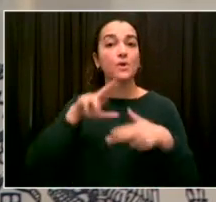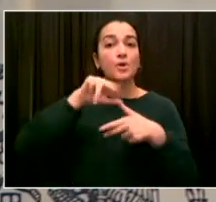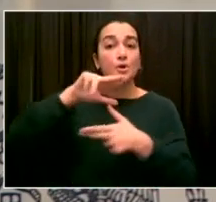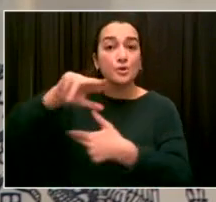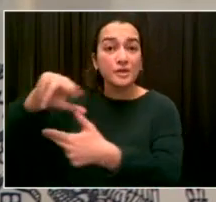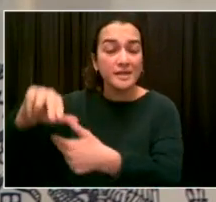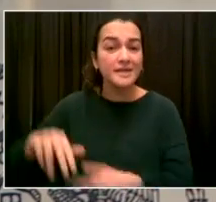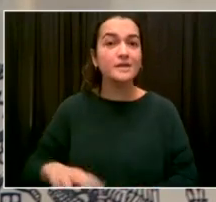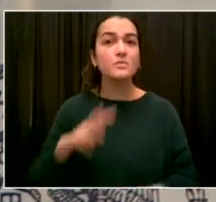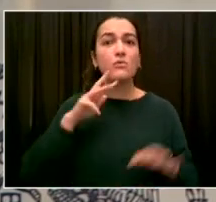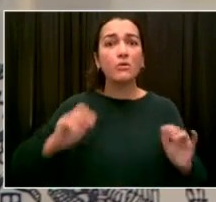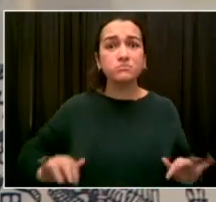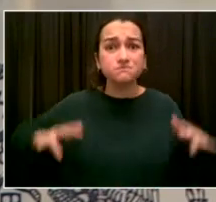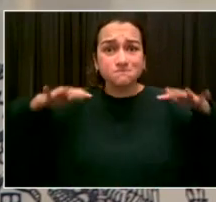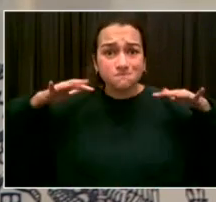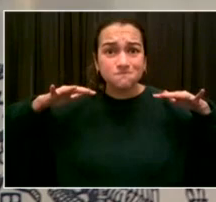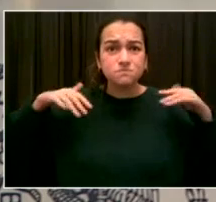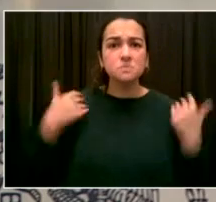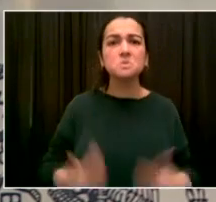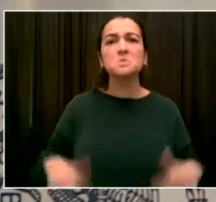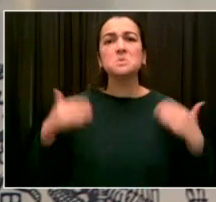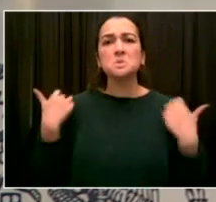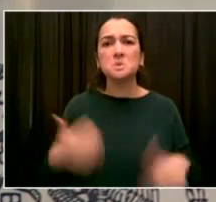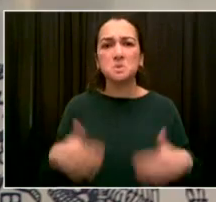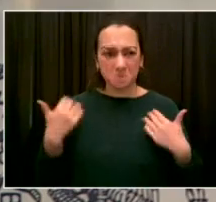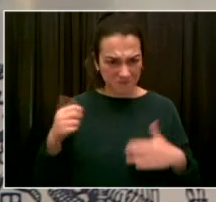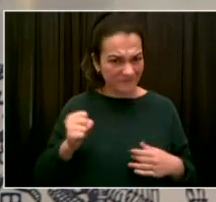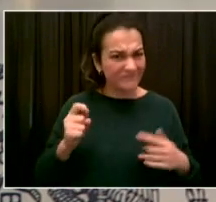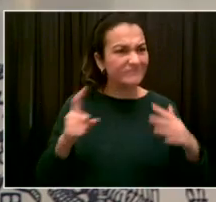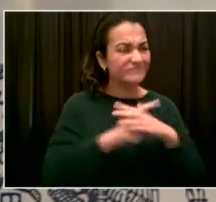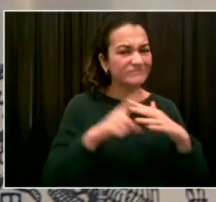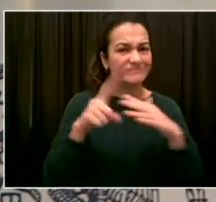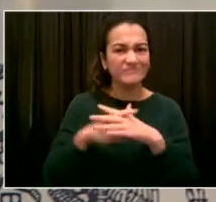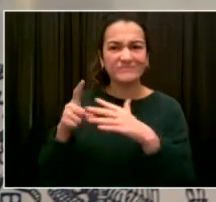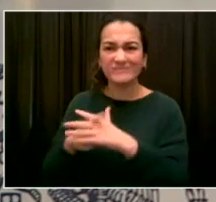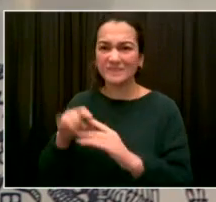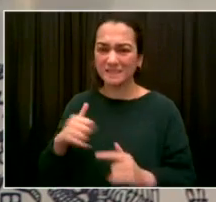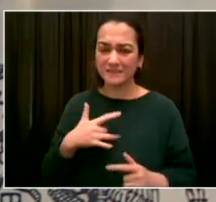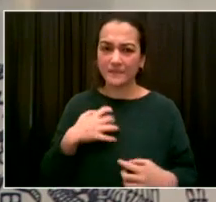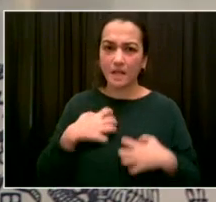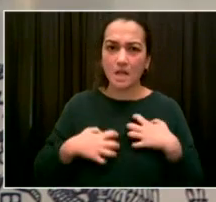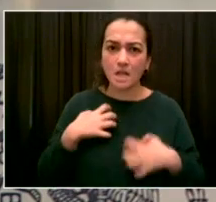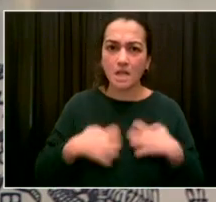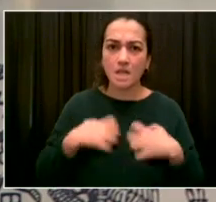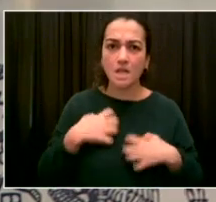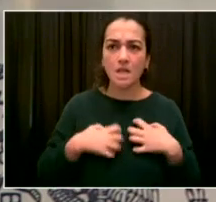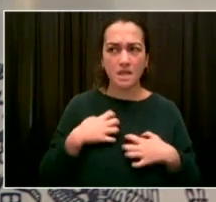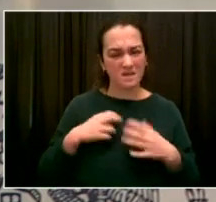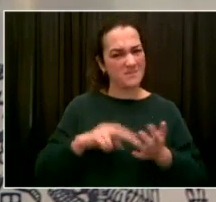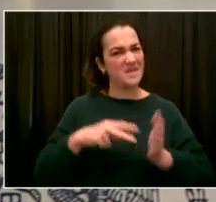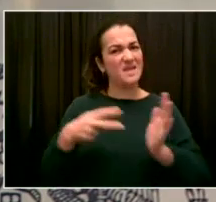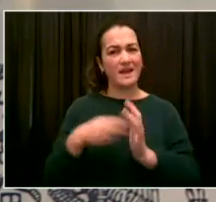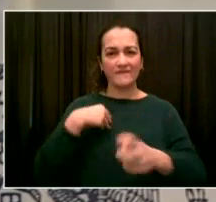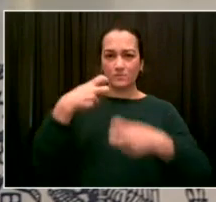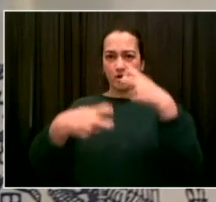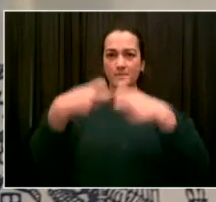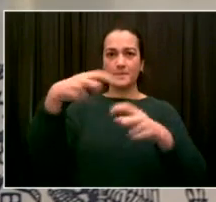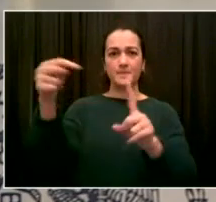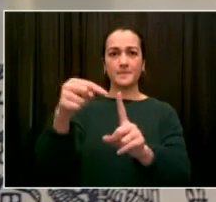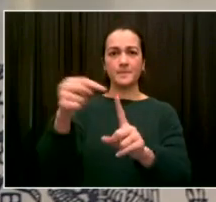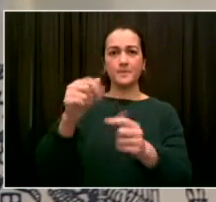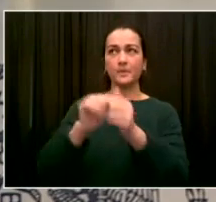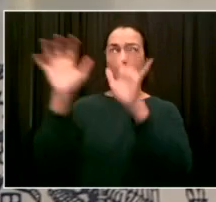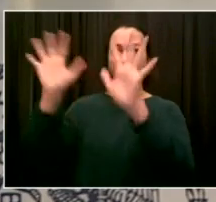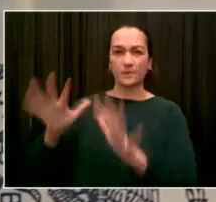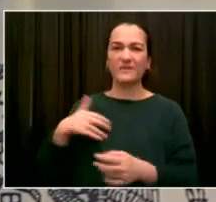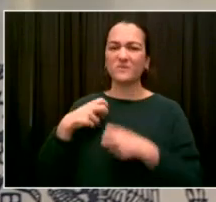growing, and we've got to do everything possible to address it. Today, New York City is going to make history. A